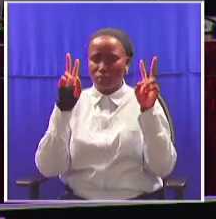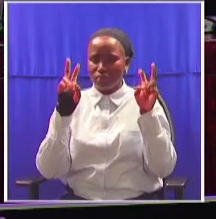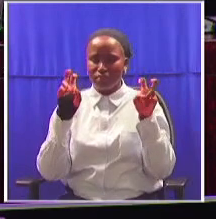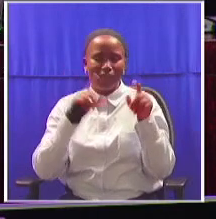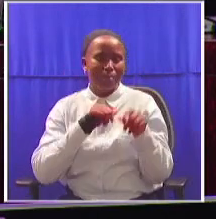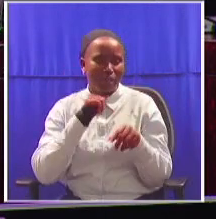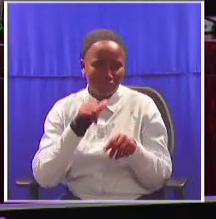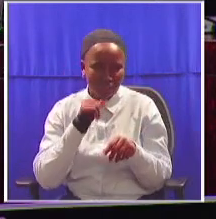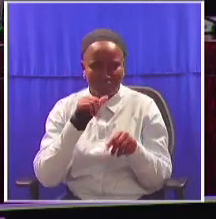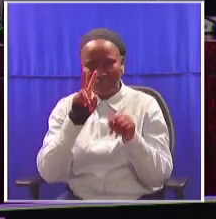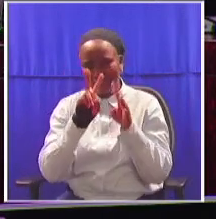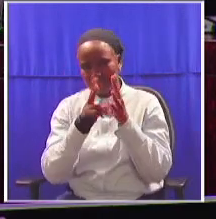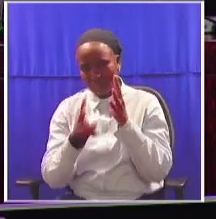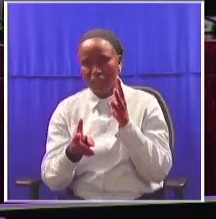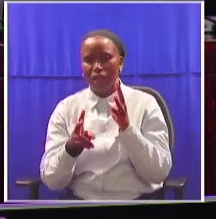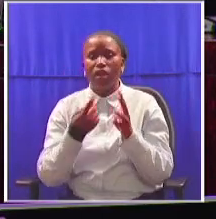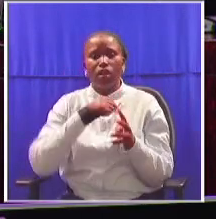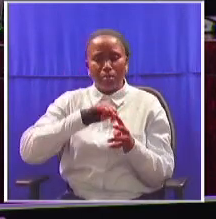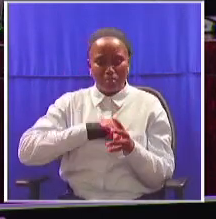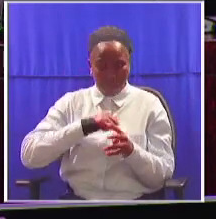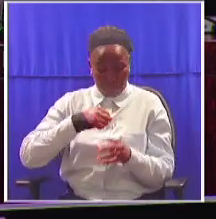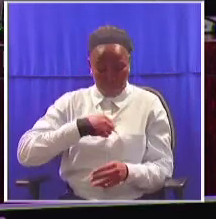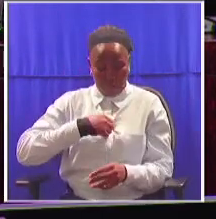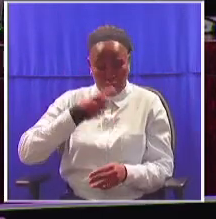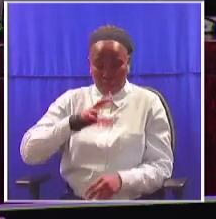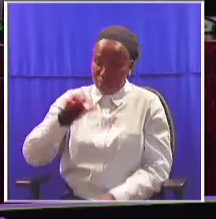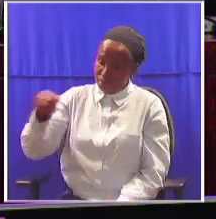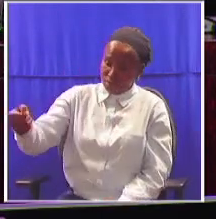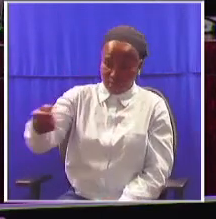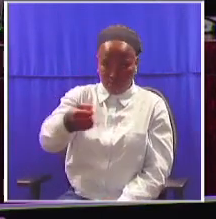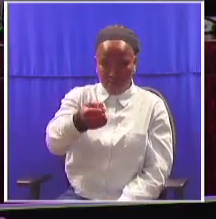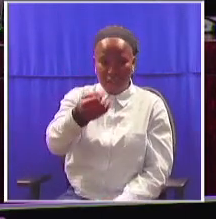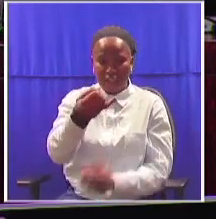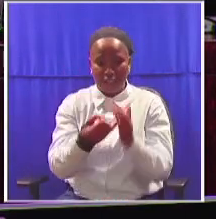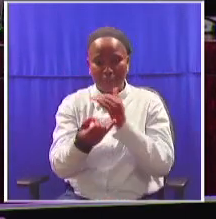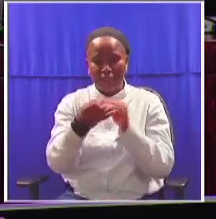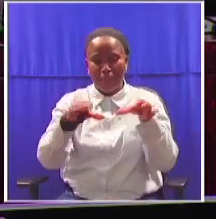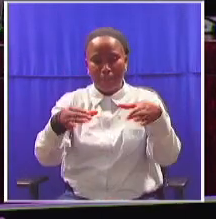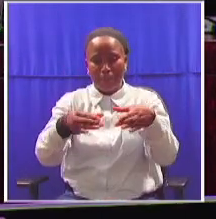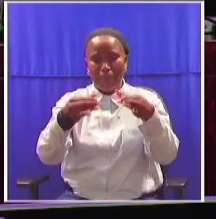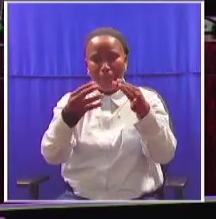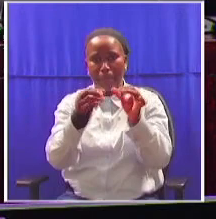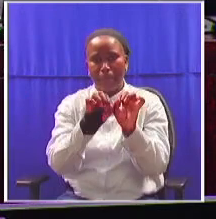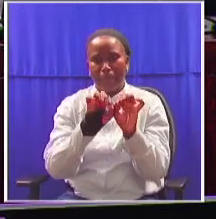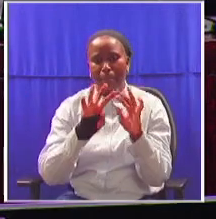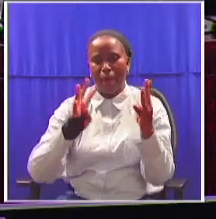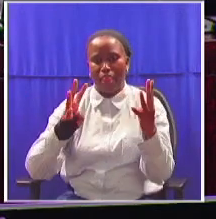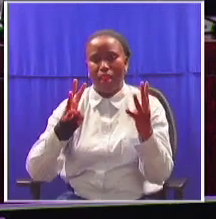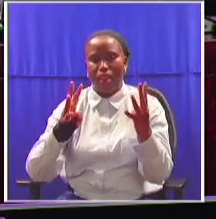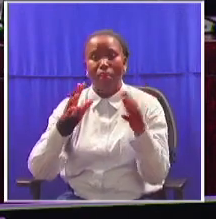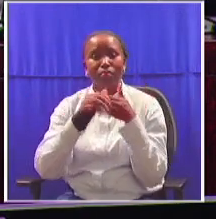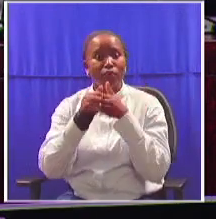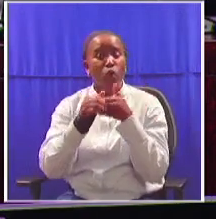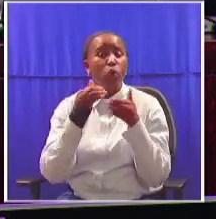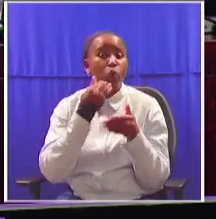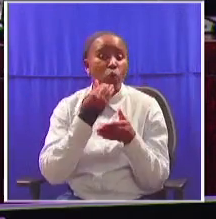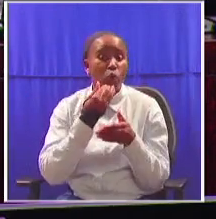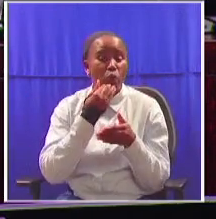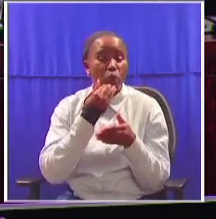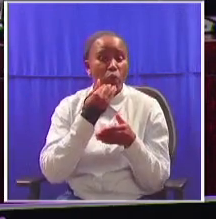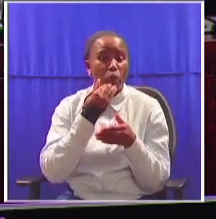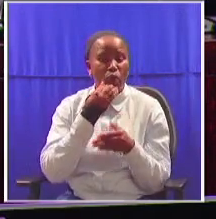have recently appointed an independent panel headed by Justice Mojapelo